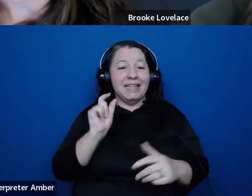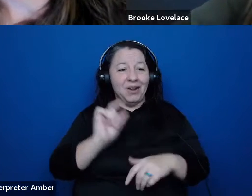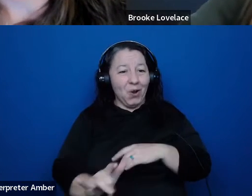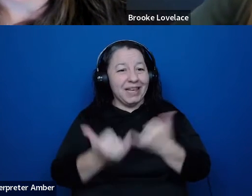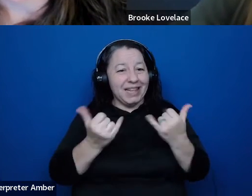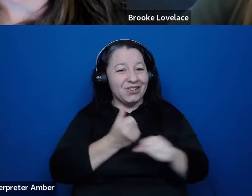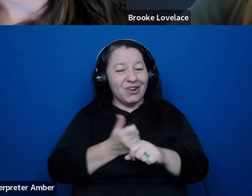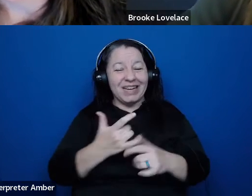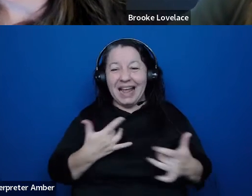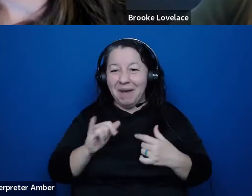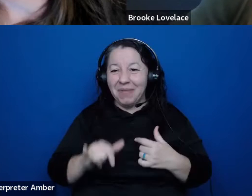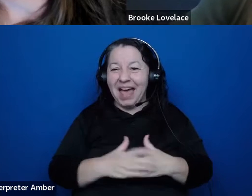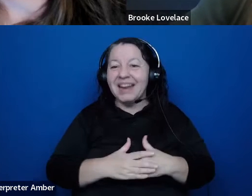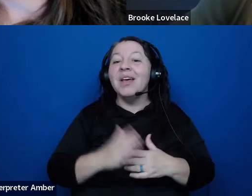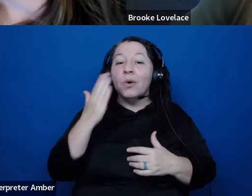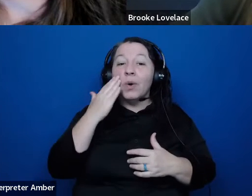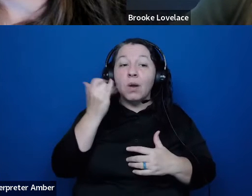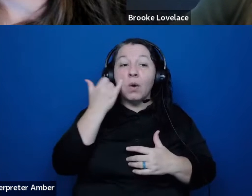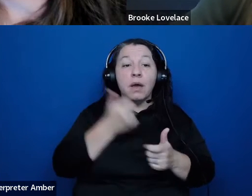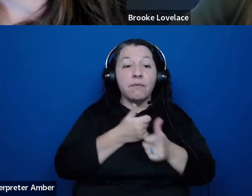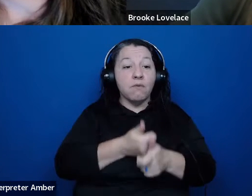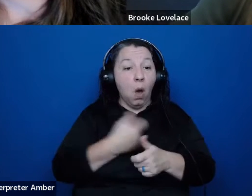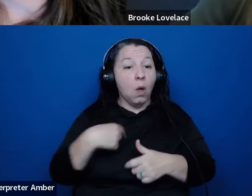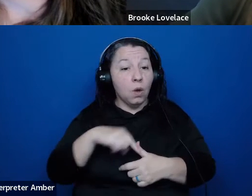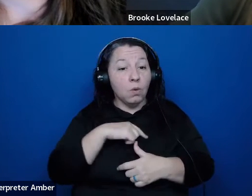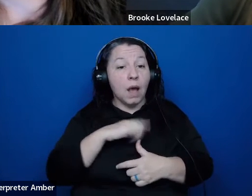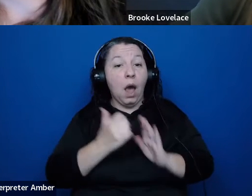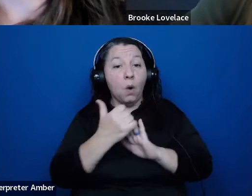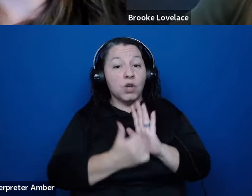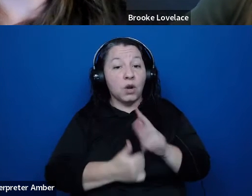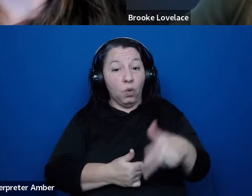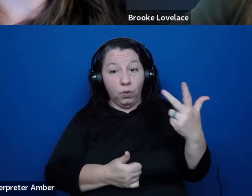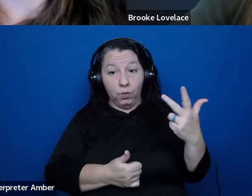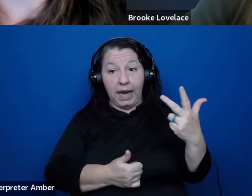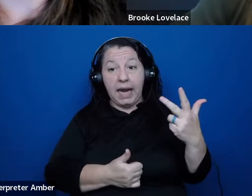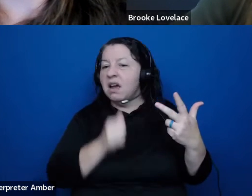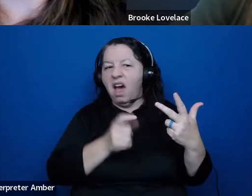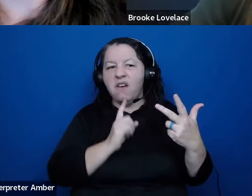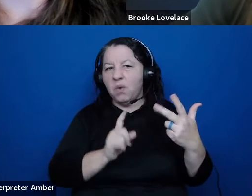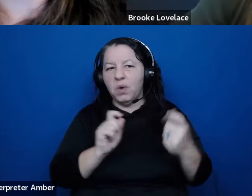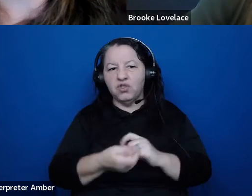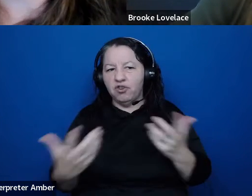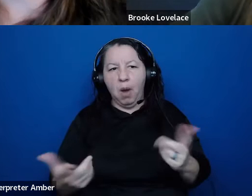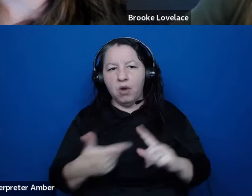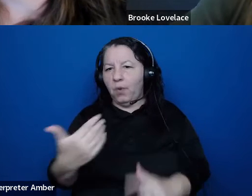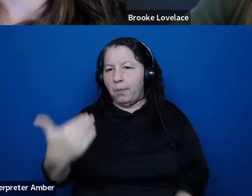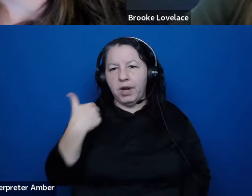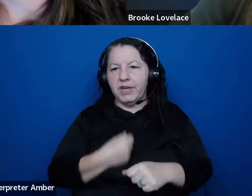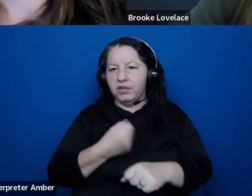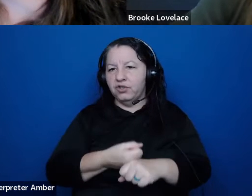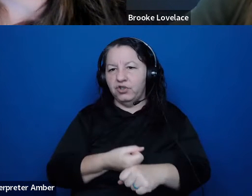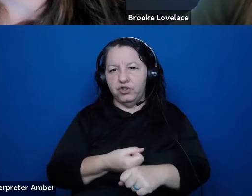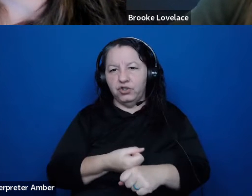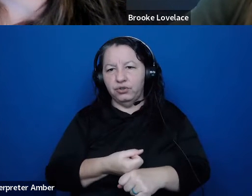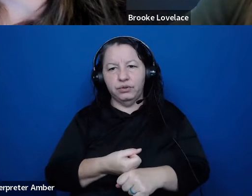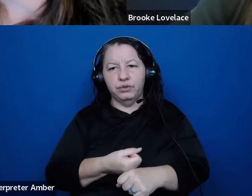if you follow us closely, that our agenda, our 3 items, really haven't changed that much from the previous year.